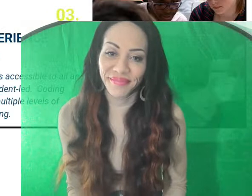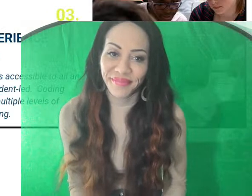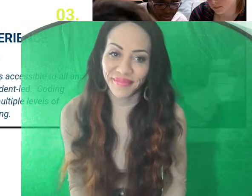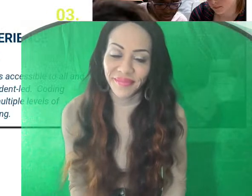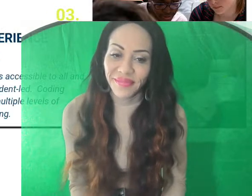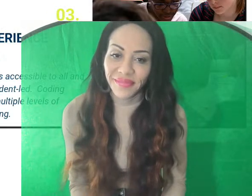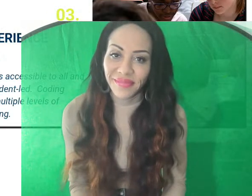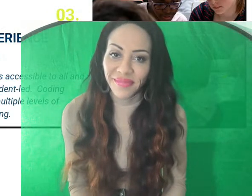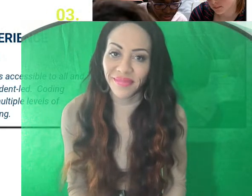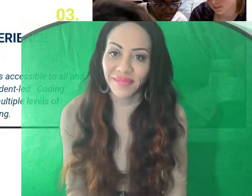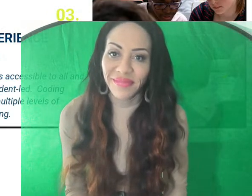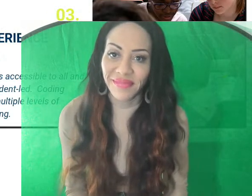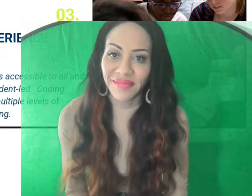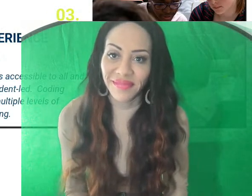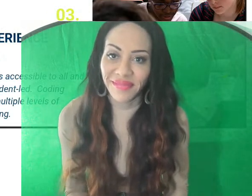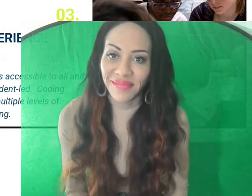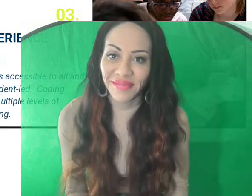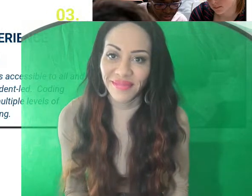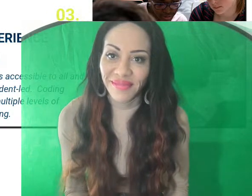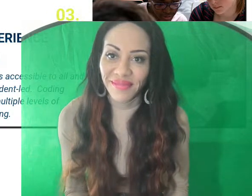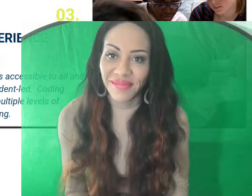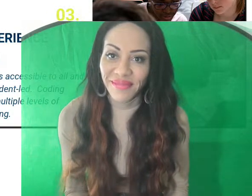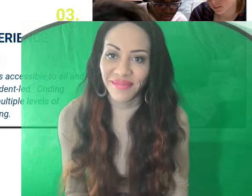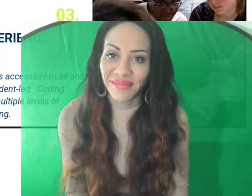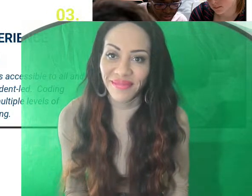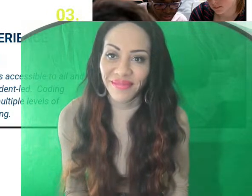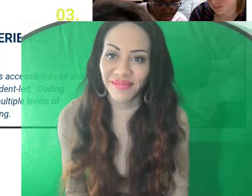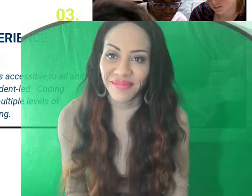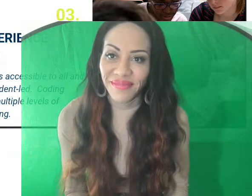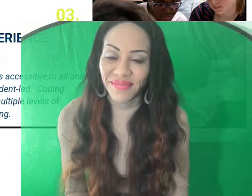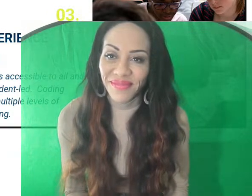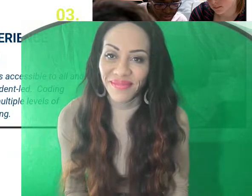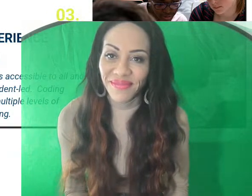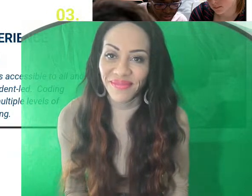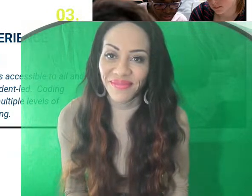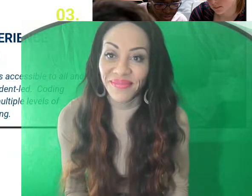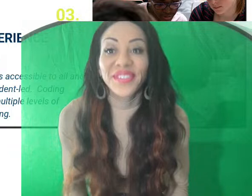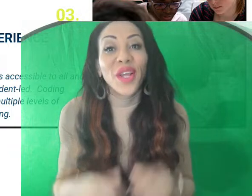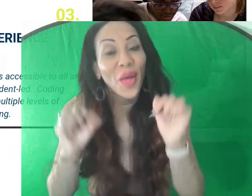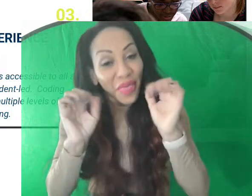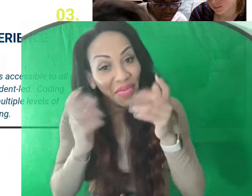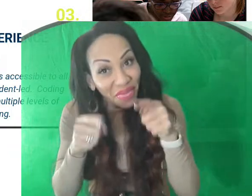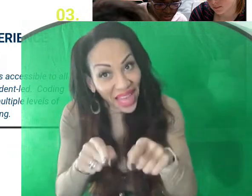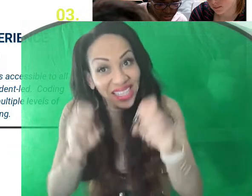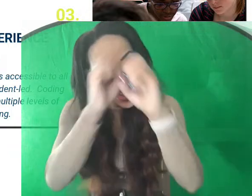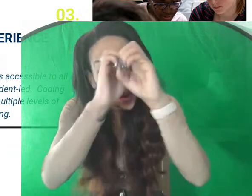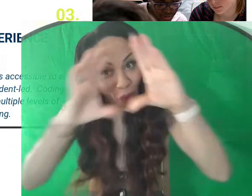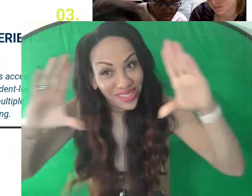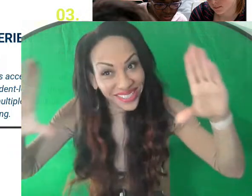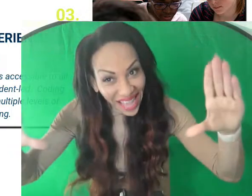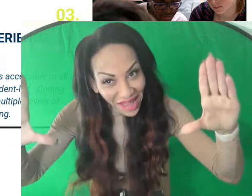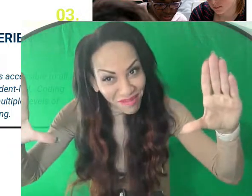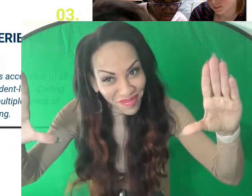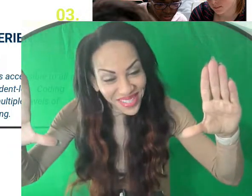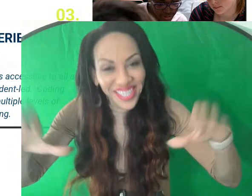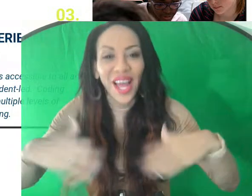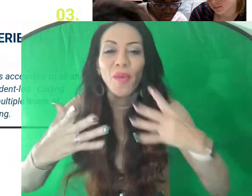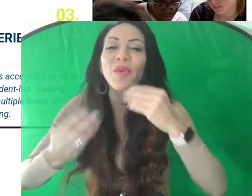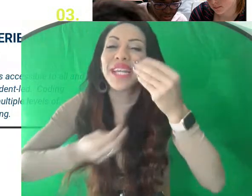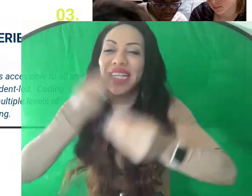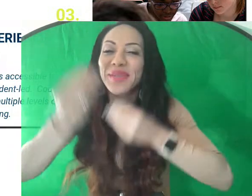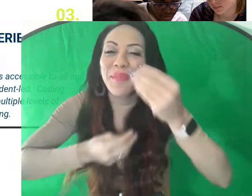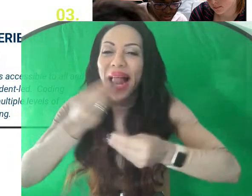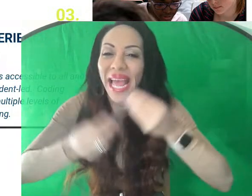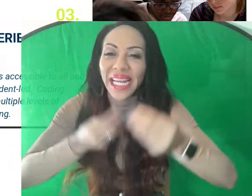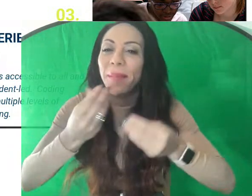So it gives you a little idea. We'll break it down a little bit more. So whilst we do have lots of set programmes,